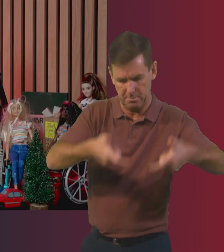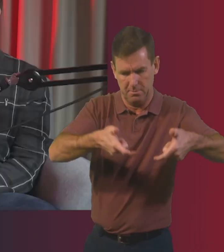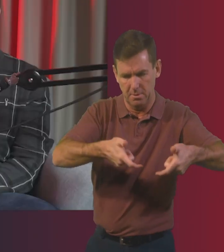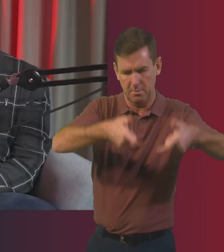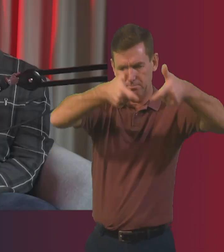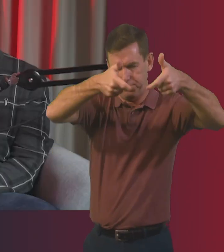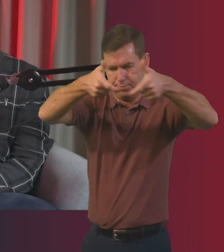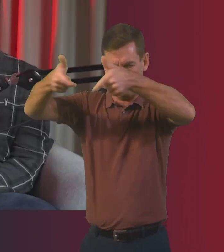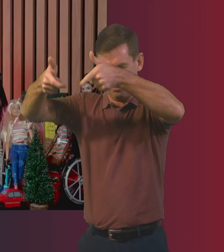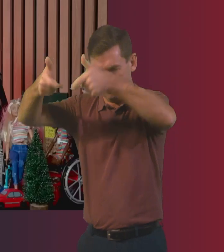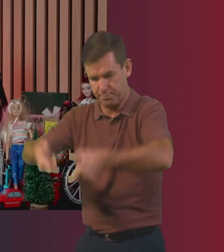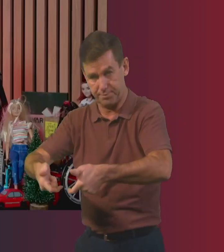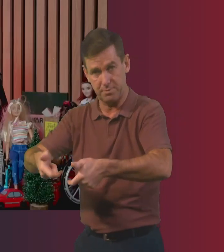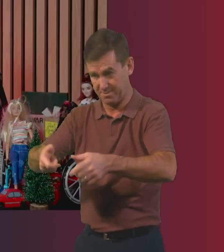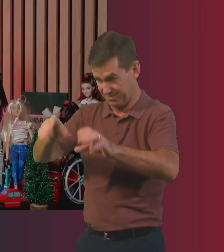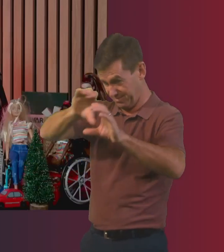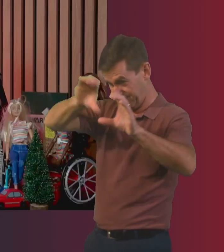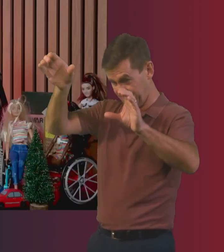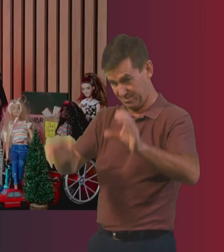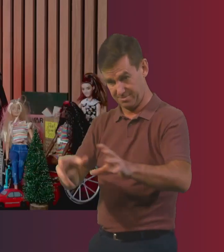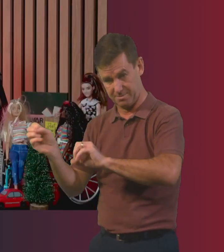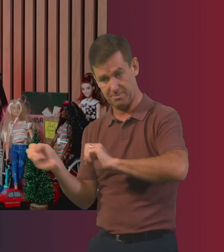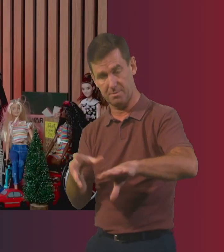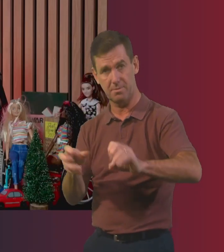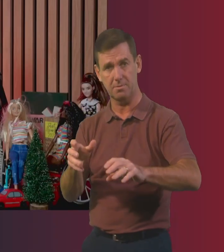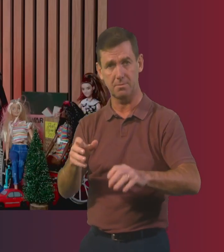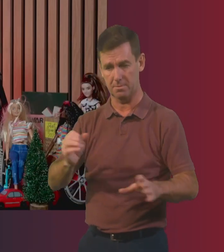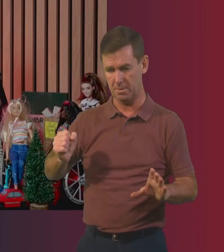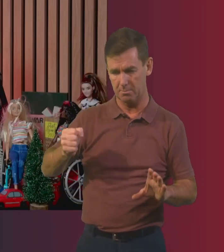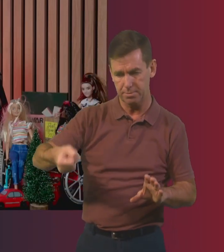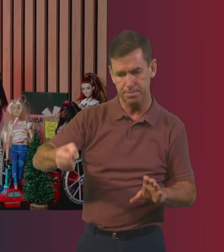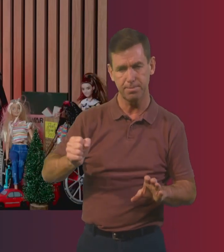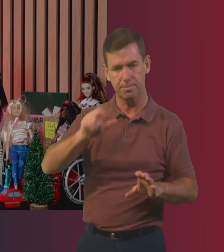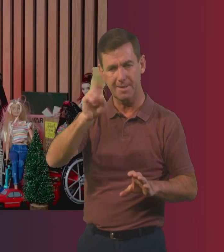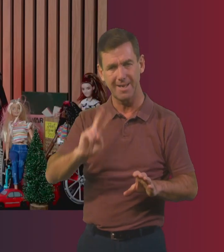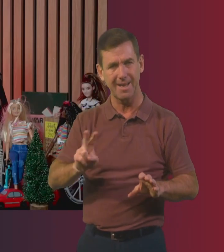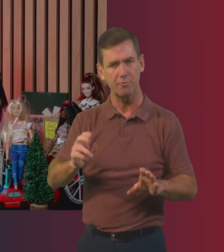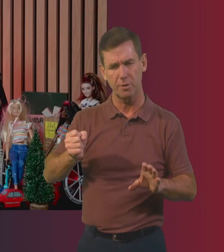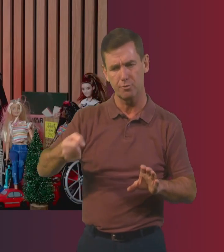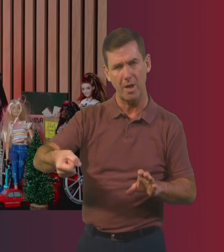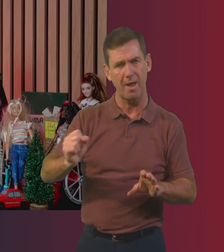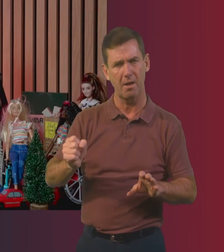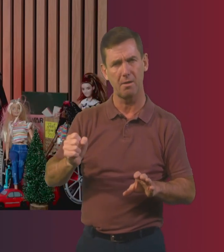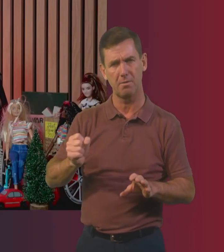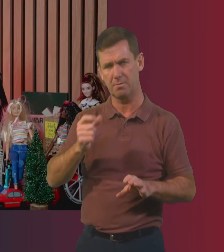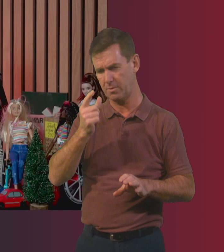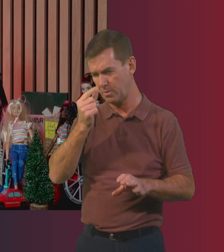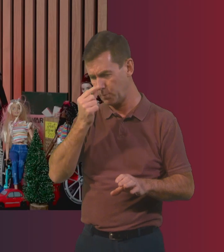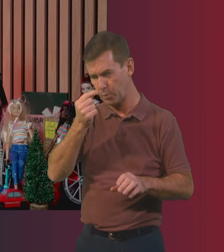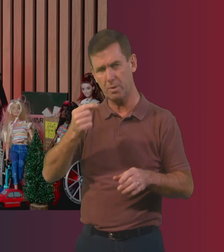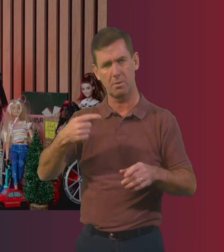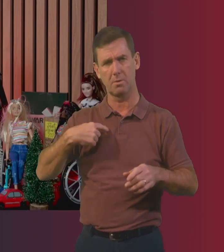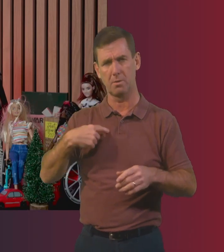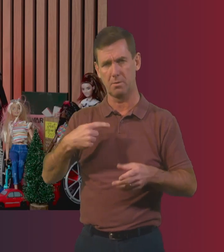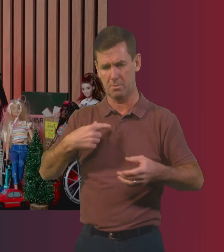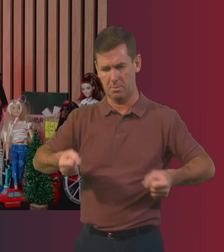lug around. No, not at all. But also, power chairs, that's a different kettle of fish, but you can get things like a Batek that you click on the front of a manual chair. So